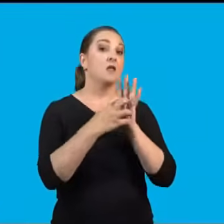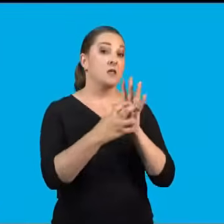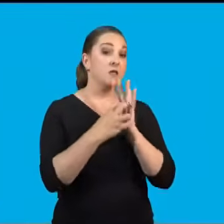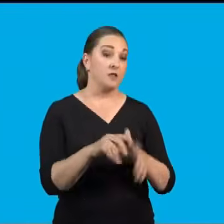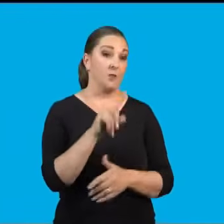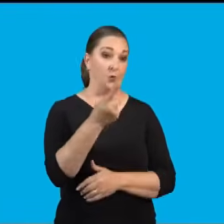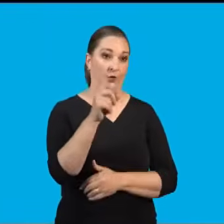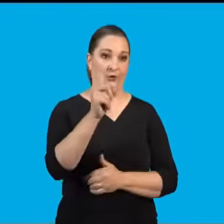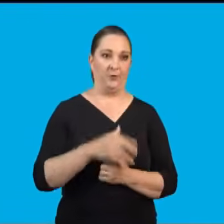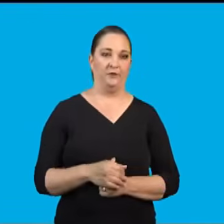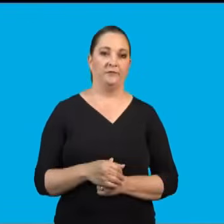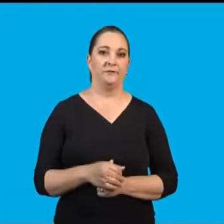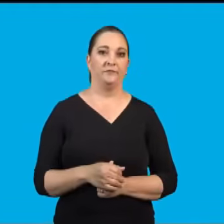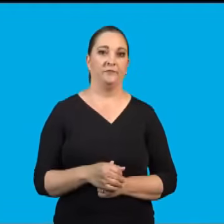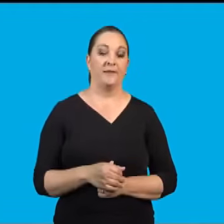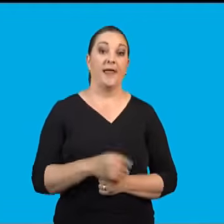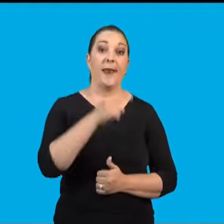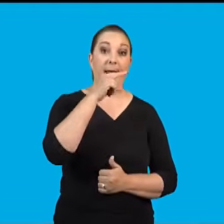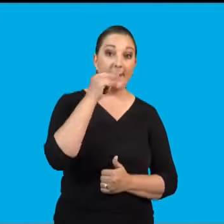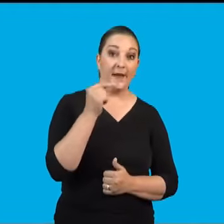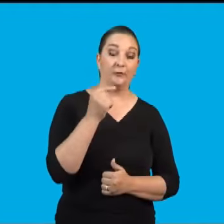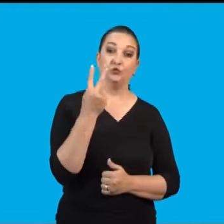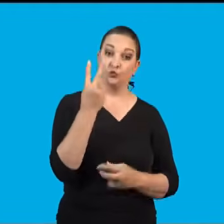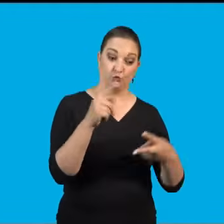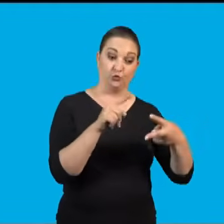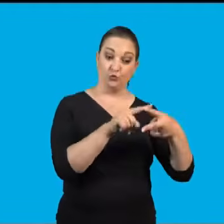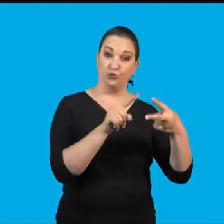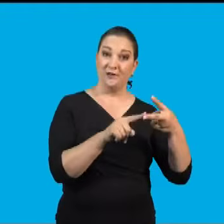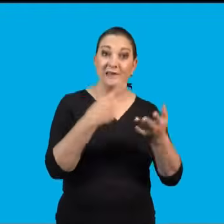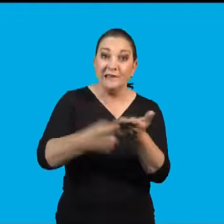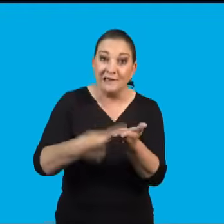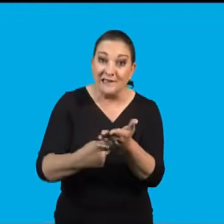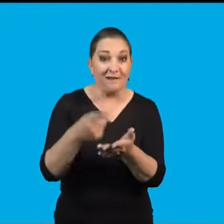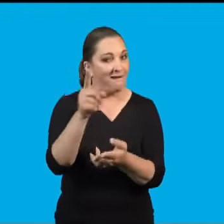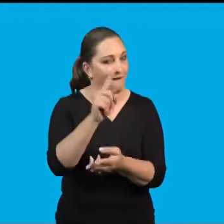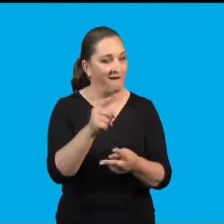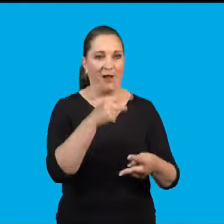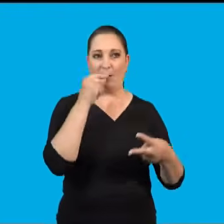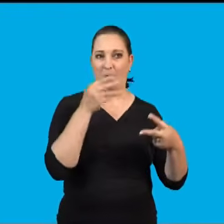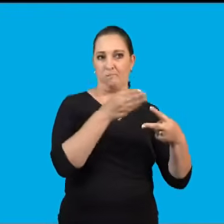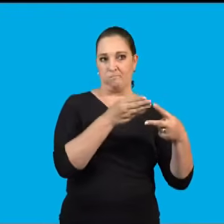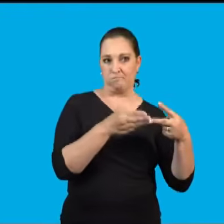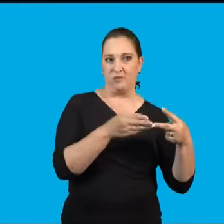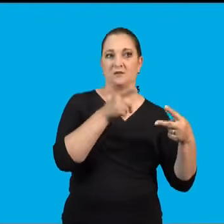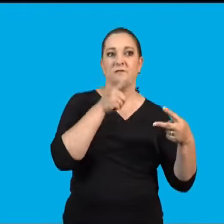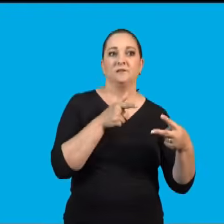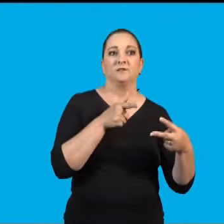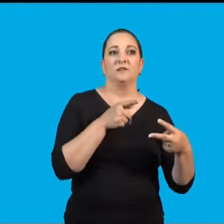at the first example. Name 2, so it's name, do not discuss, 2